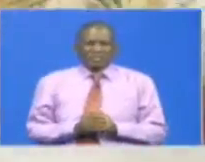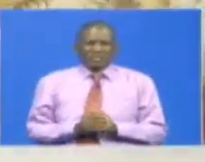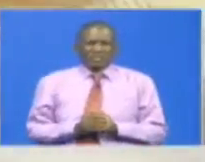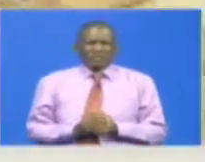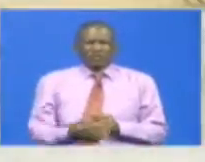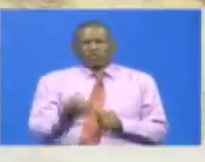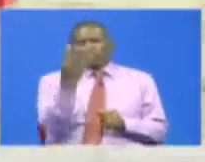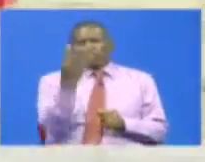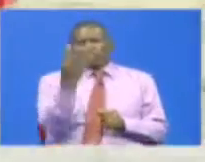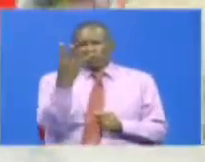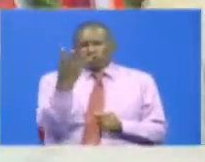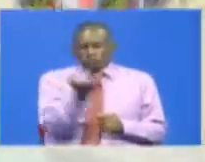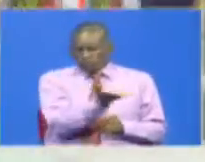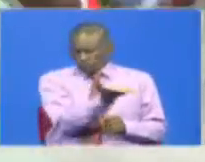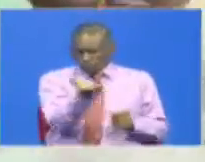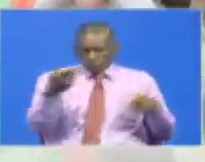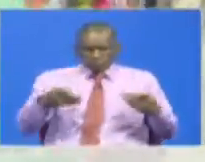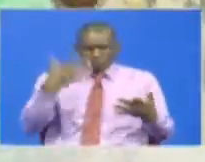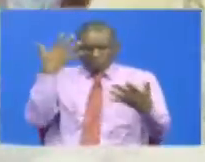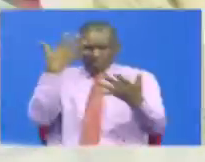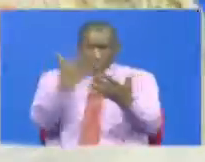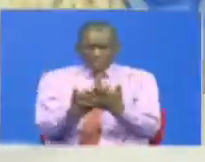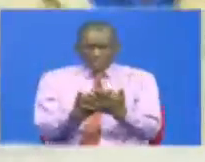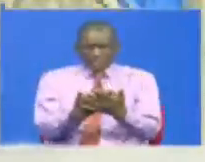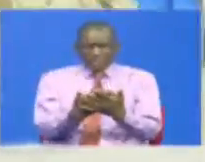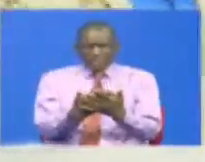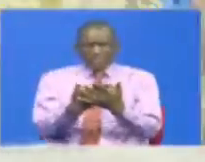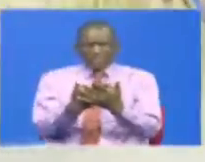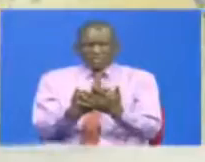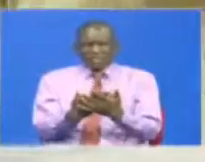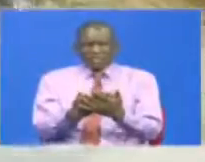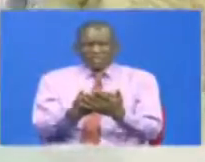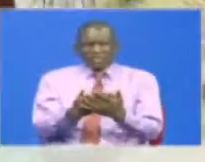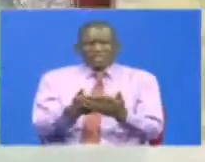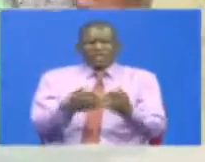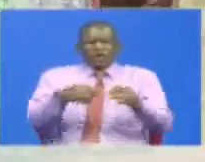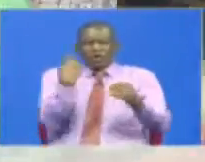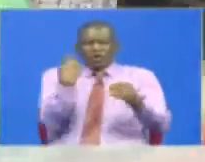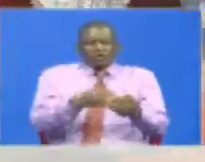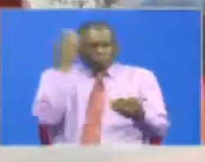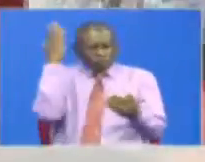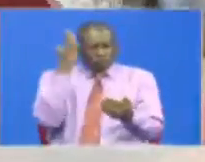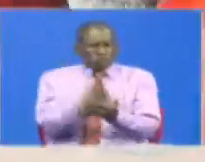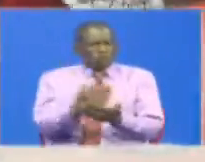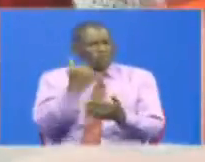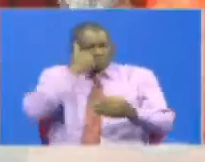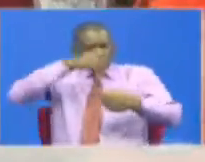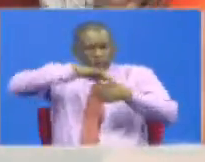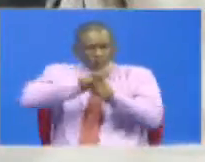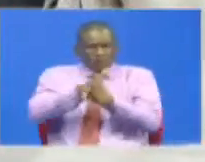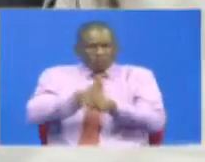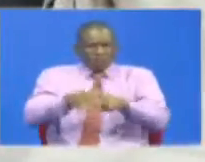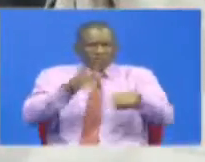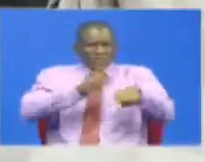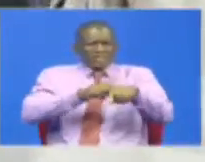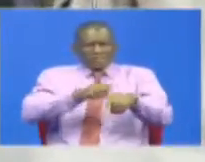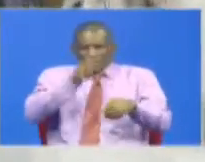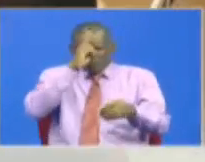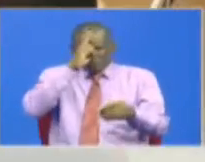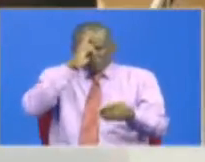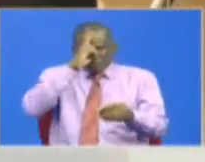Four of their kind had earlier been arrested and detained, only to test positive for COVID-19 while in police